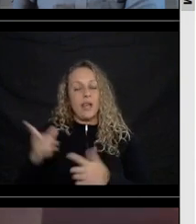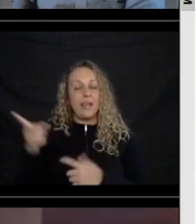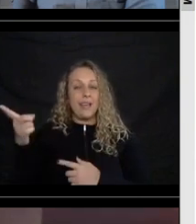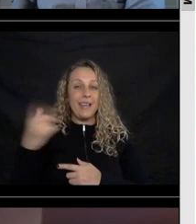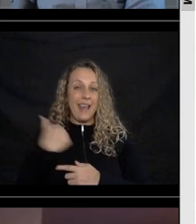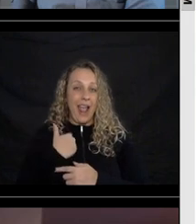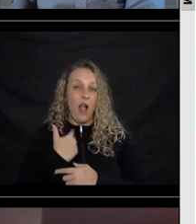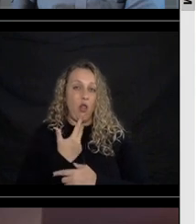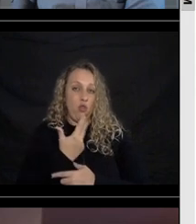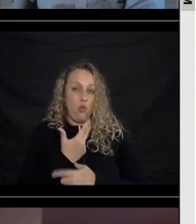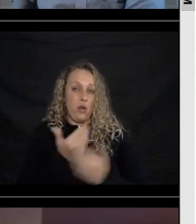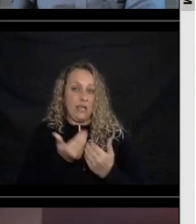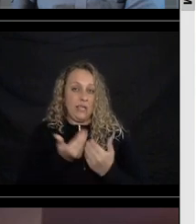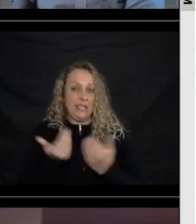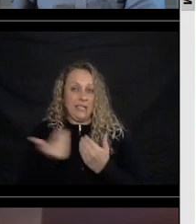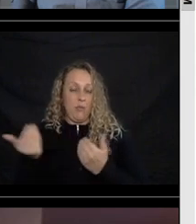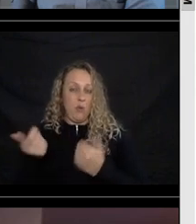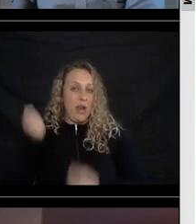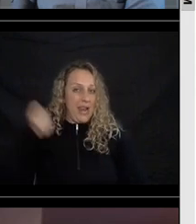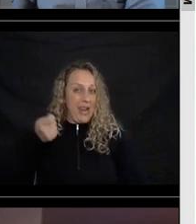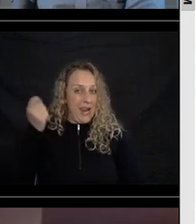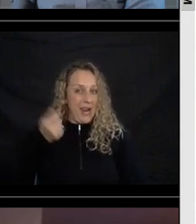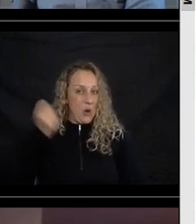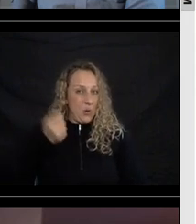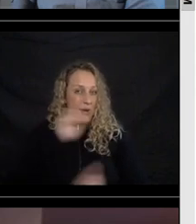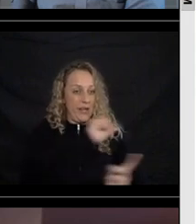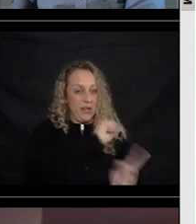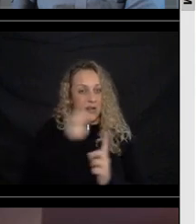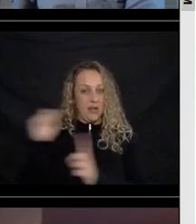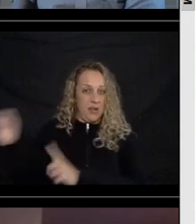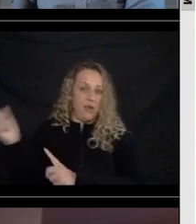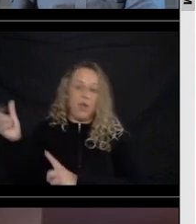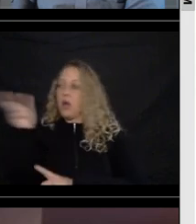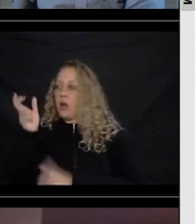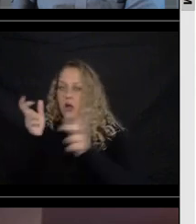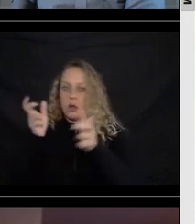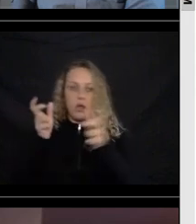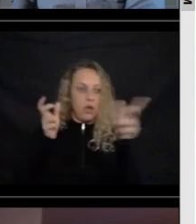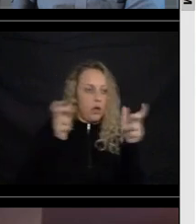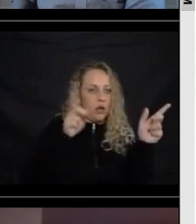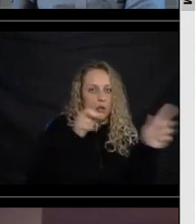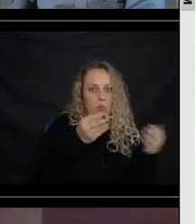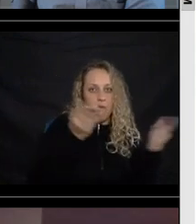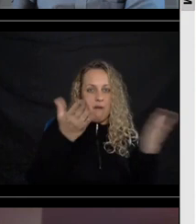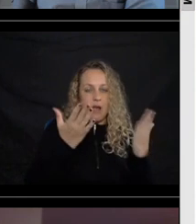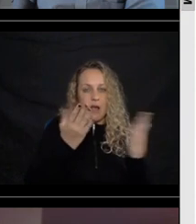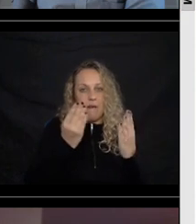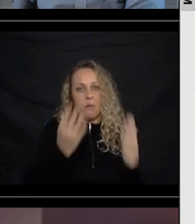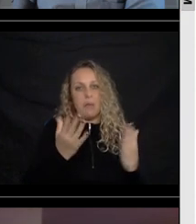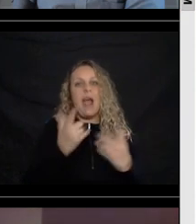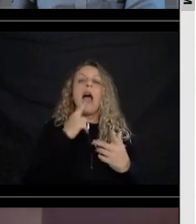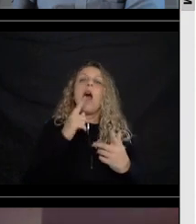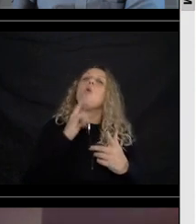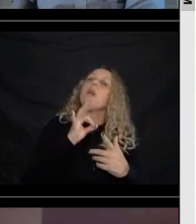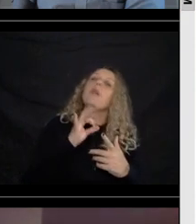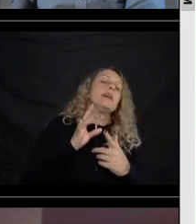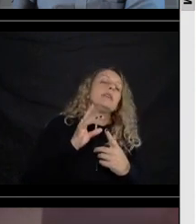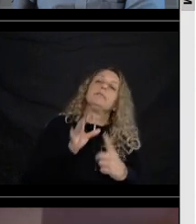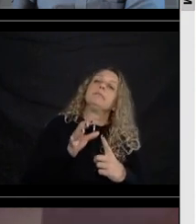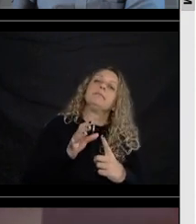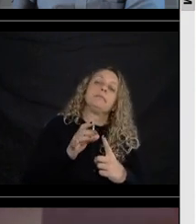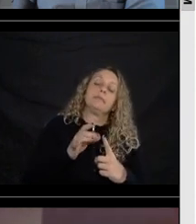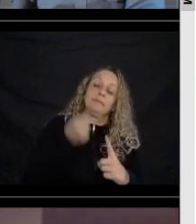had three separate hearings to hear all of the information that the property owner wanted to provide and ultimately issued an